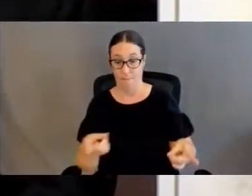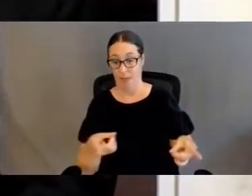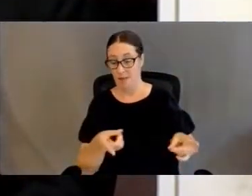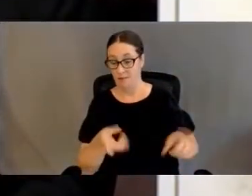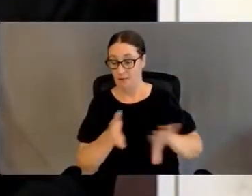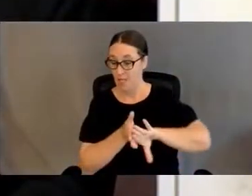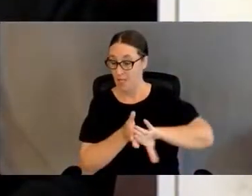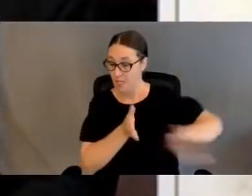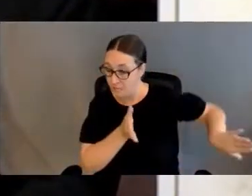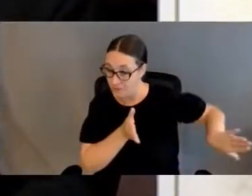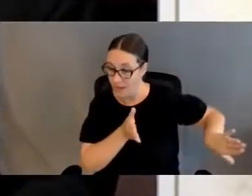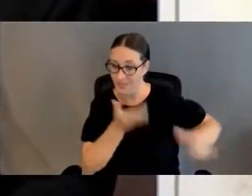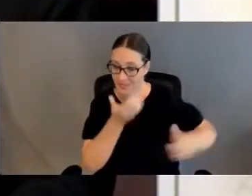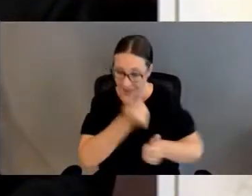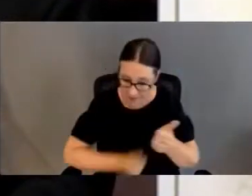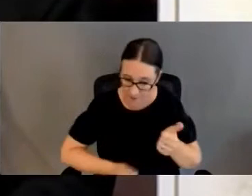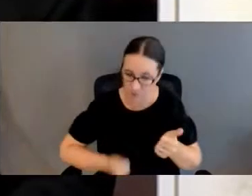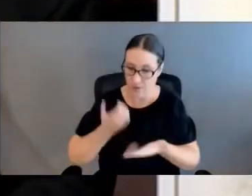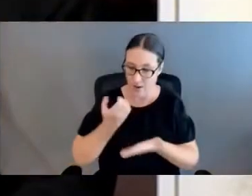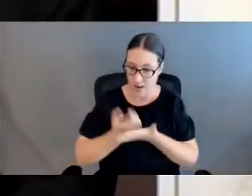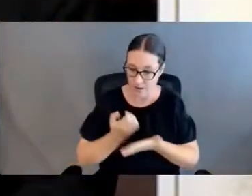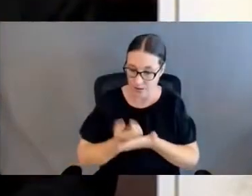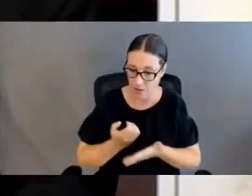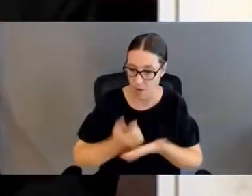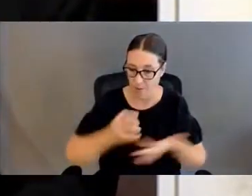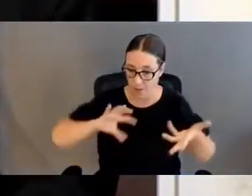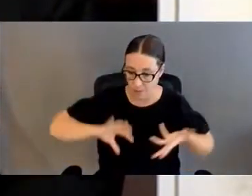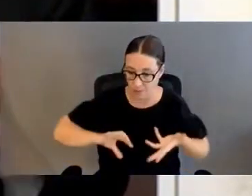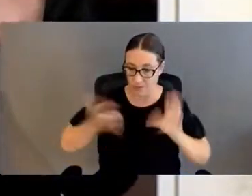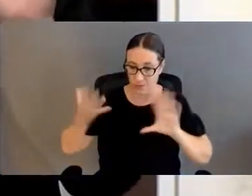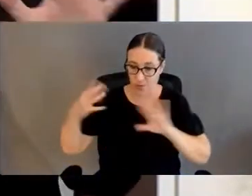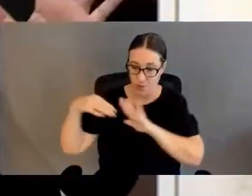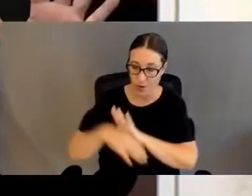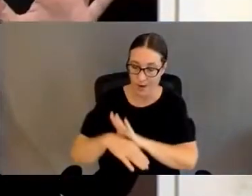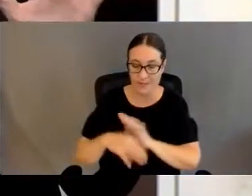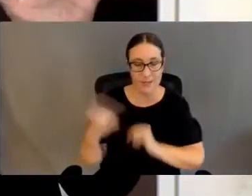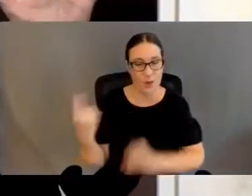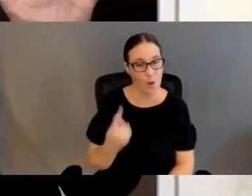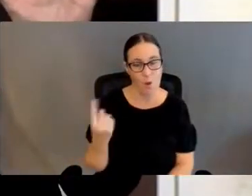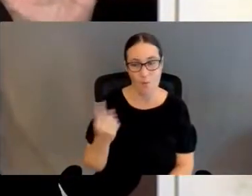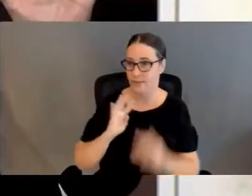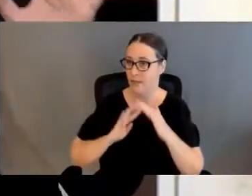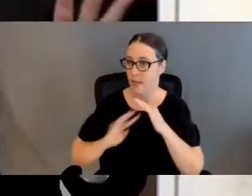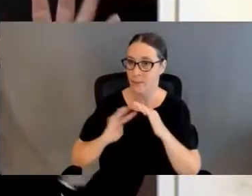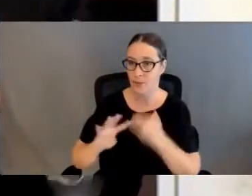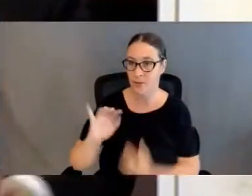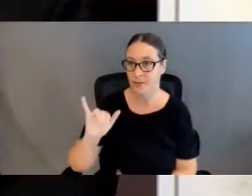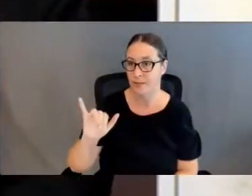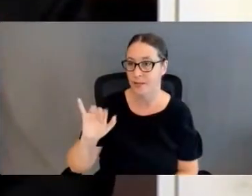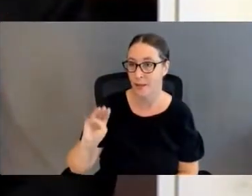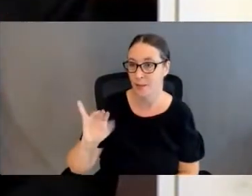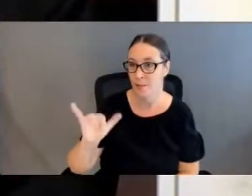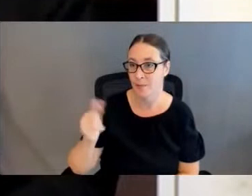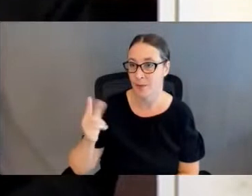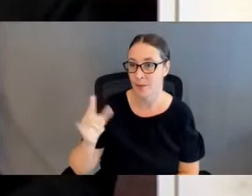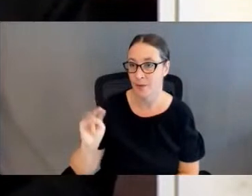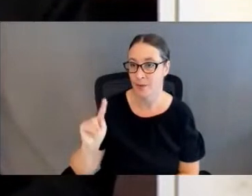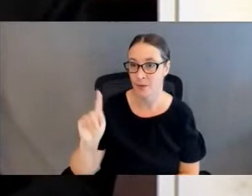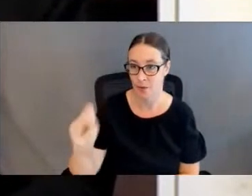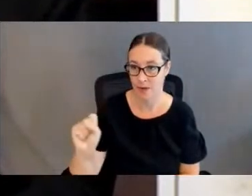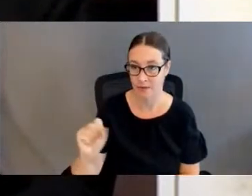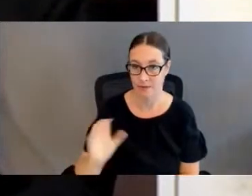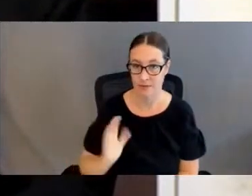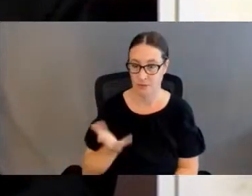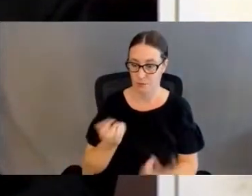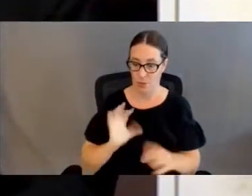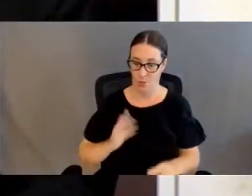economic crisis, there we are. They are the immigrants. And even don't let our name confuse you. Even we